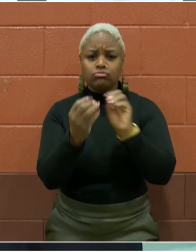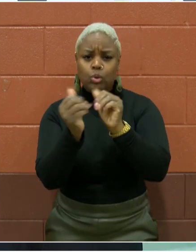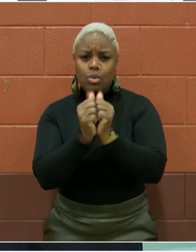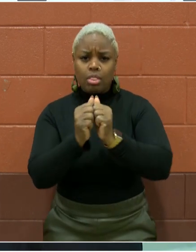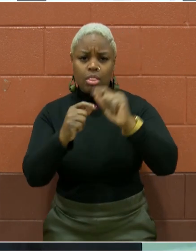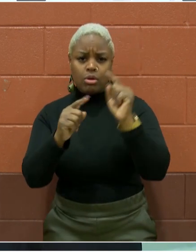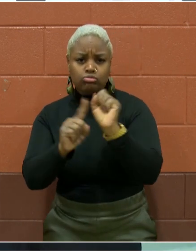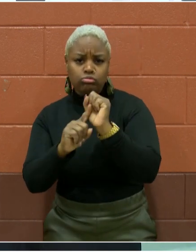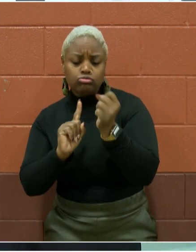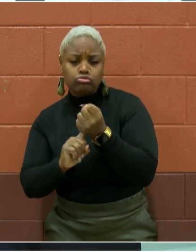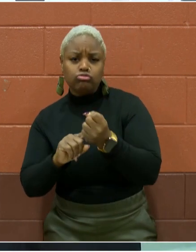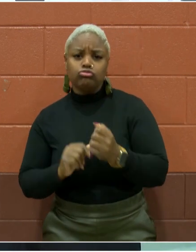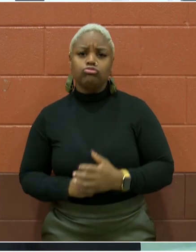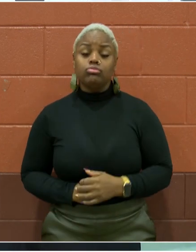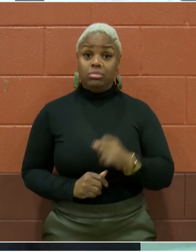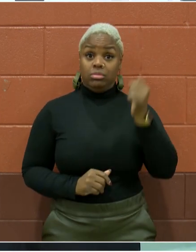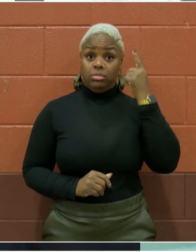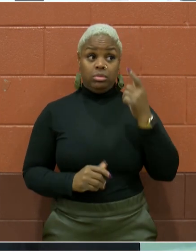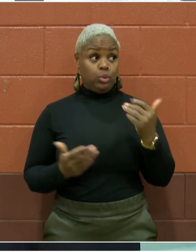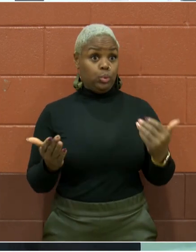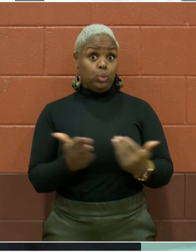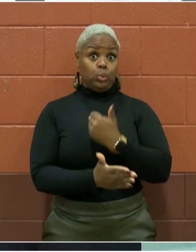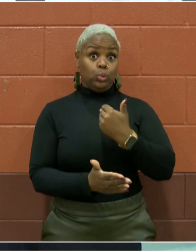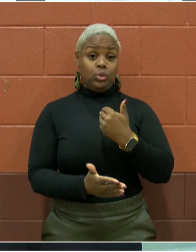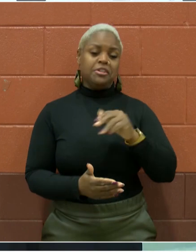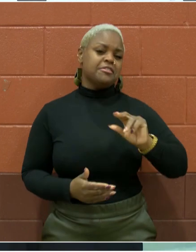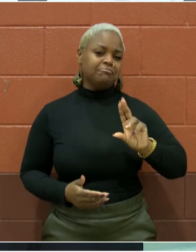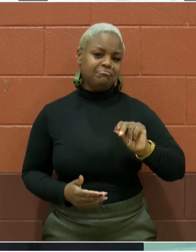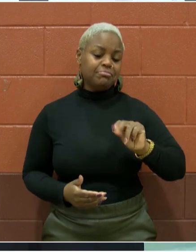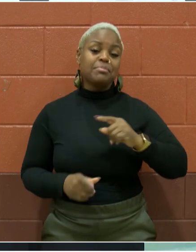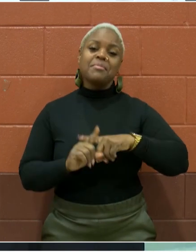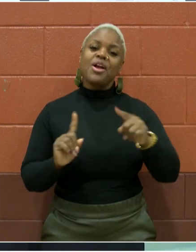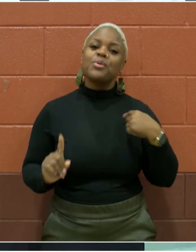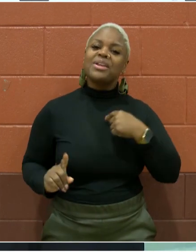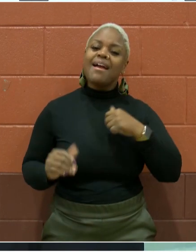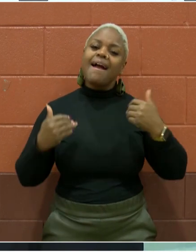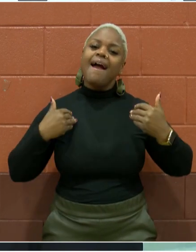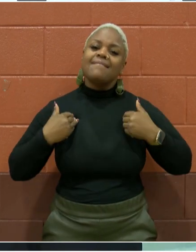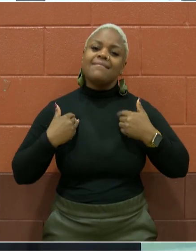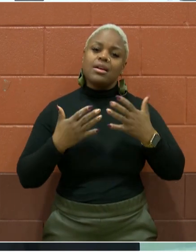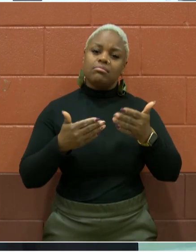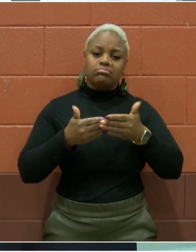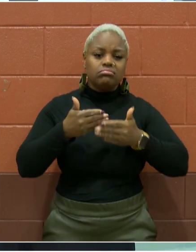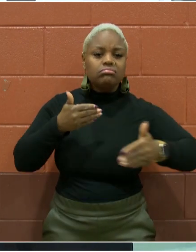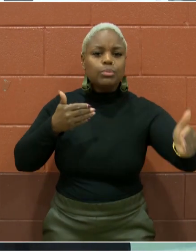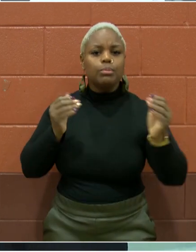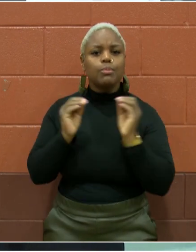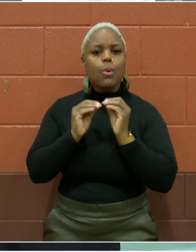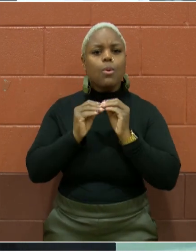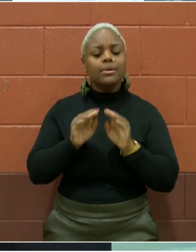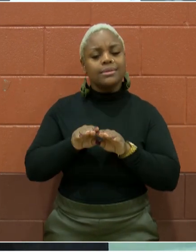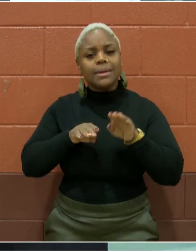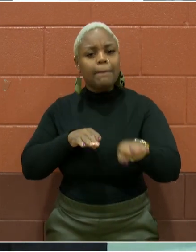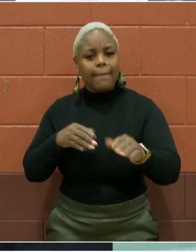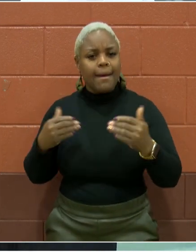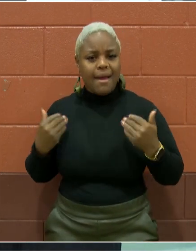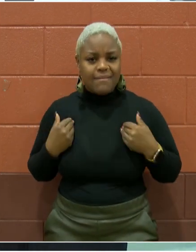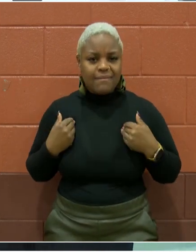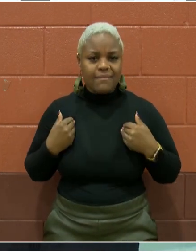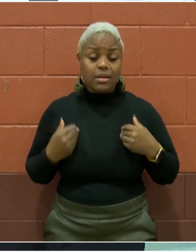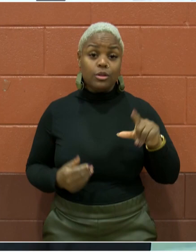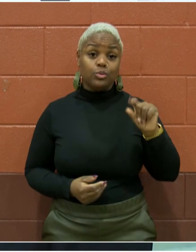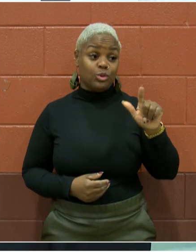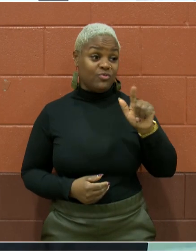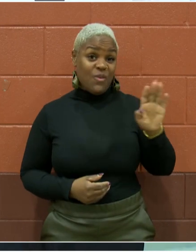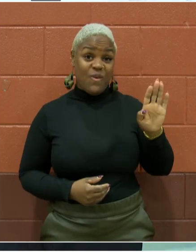been part of our many past trainings over many years, I'm pleased to announce the next year, in 2024, we will take that